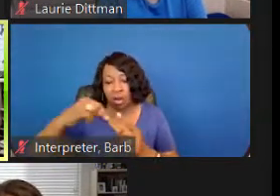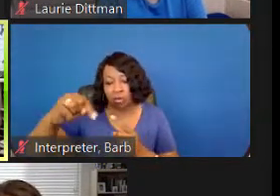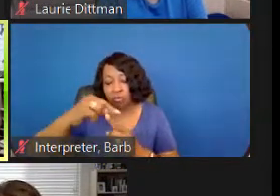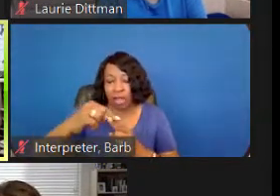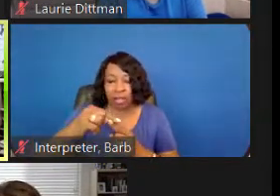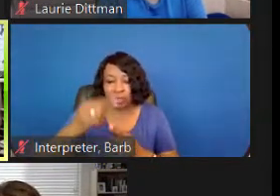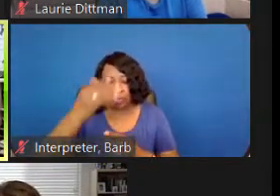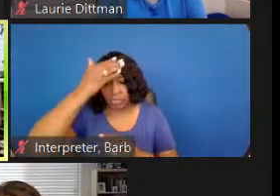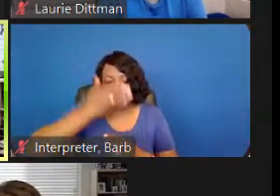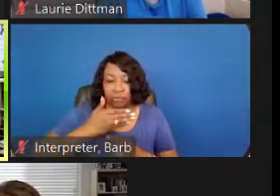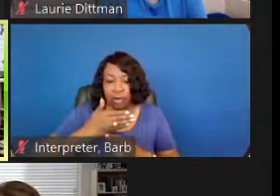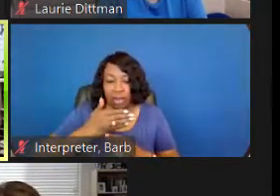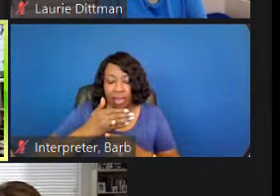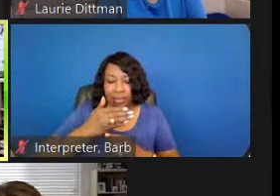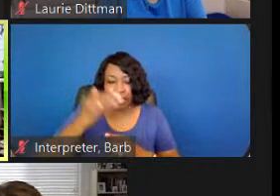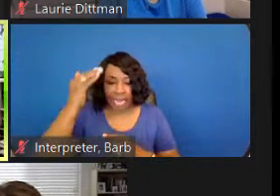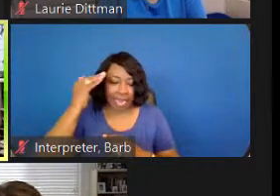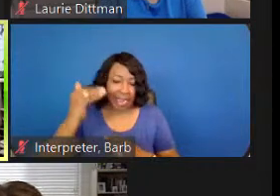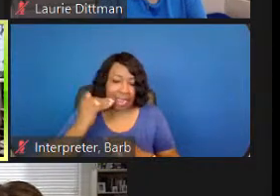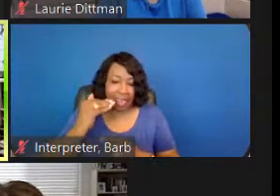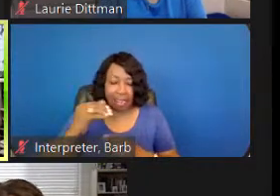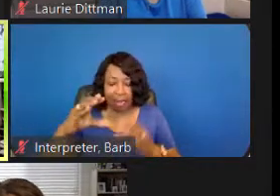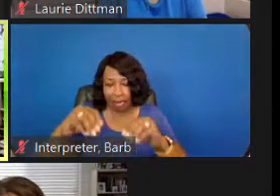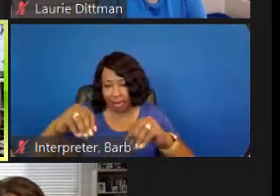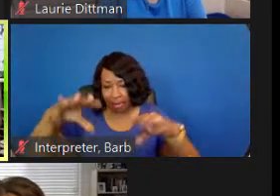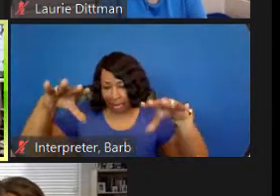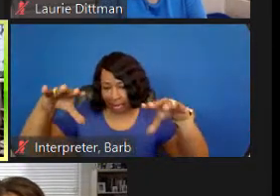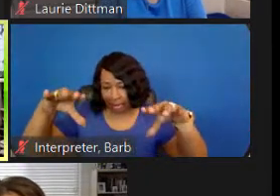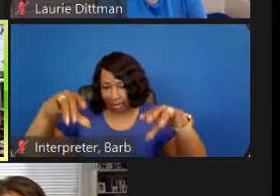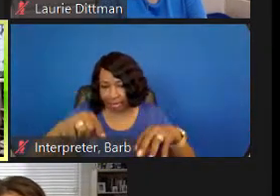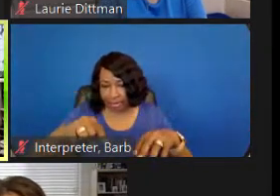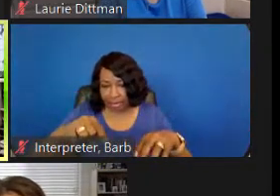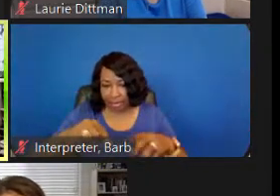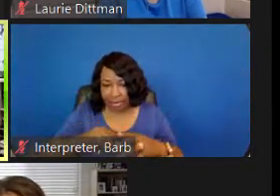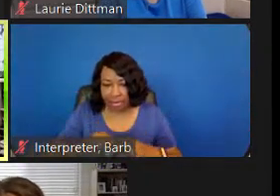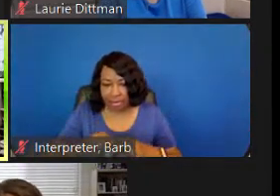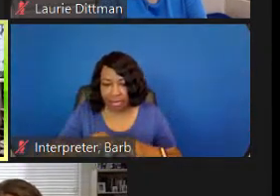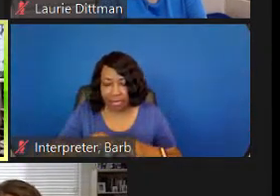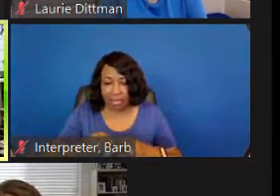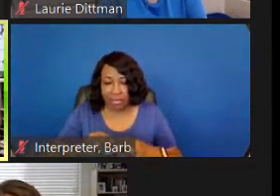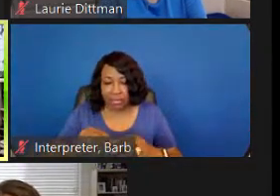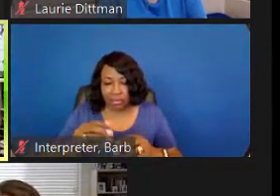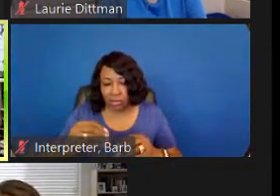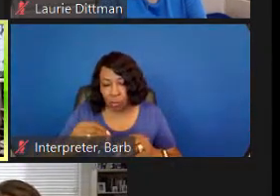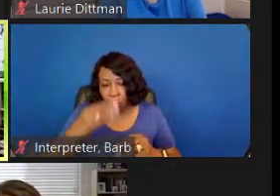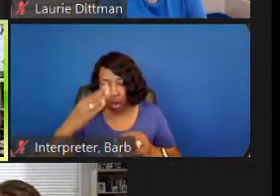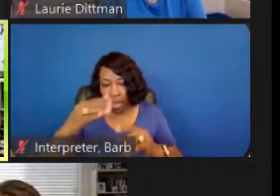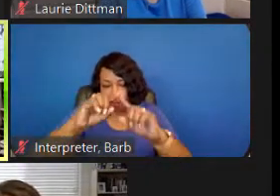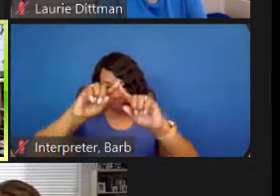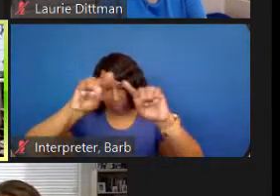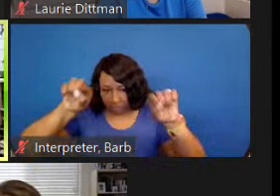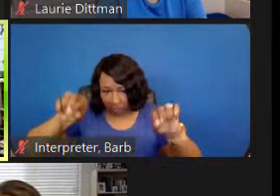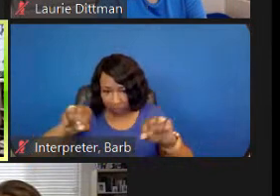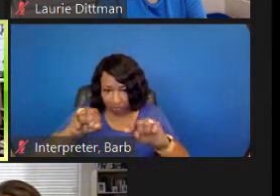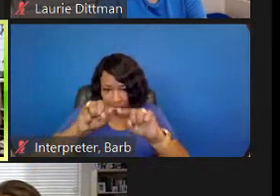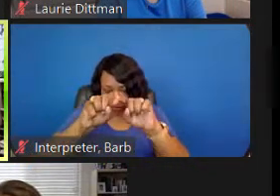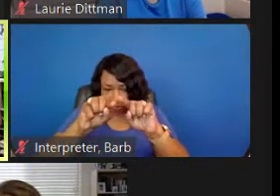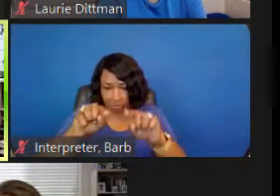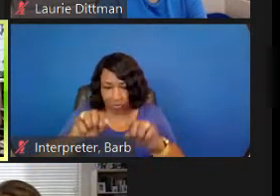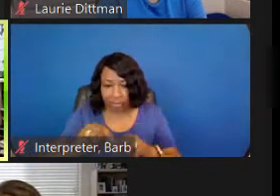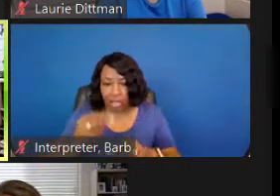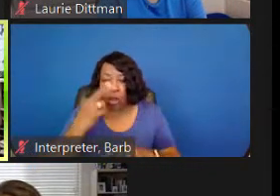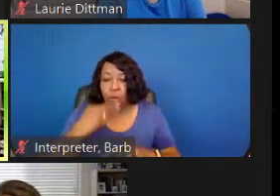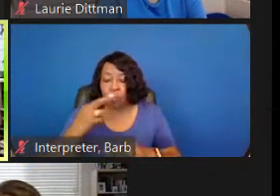taillights. So the front of the car, it has a white loop that's around a white headlight, and in the tail of the car, it's a red loop around the